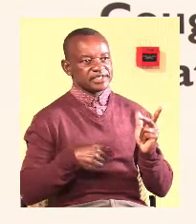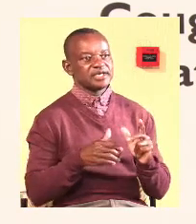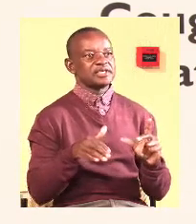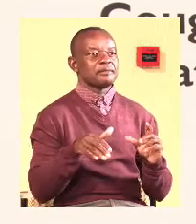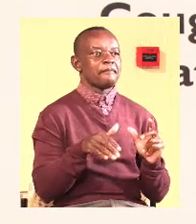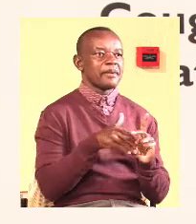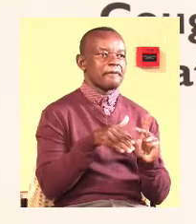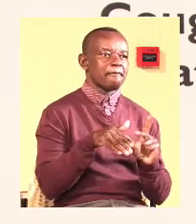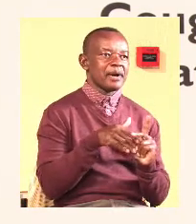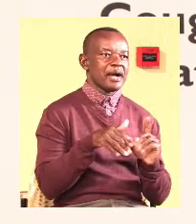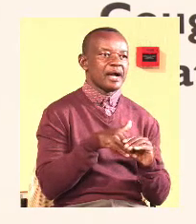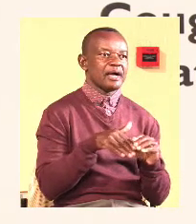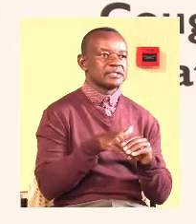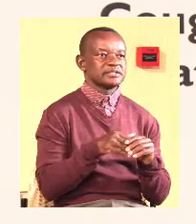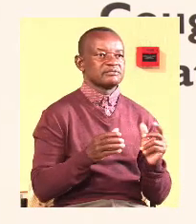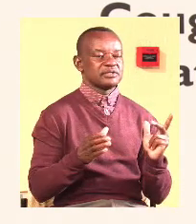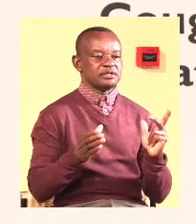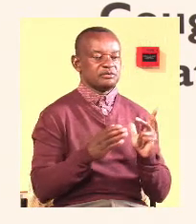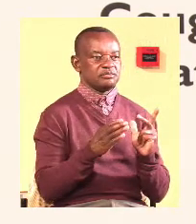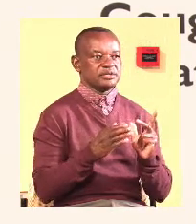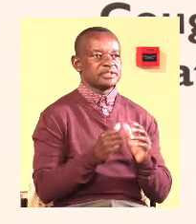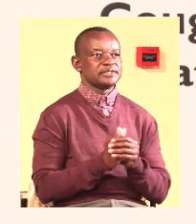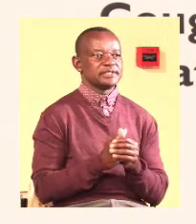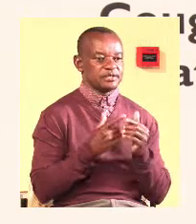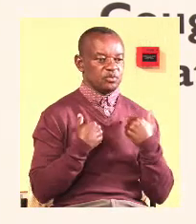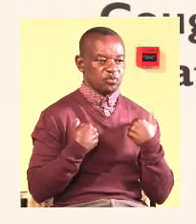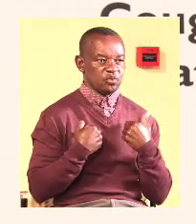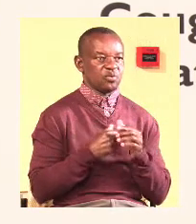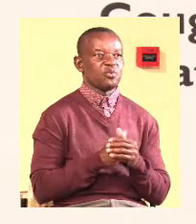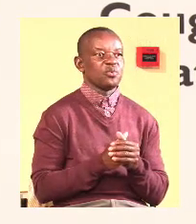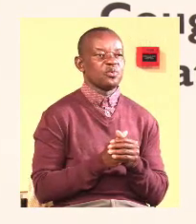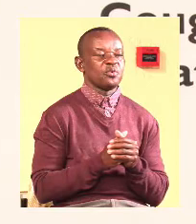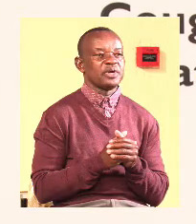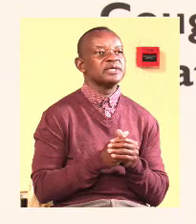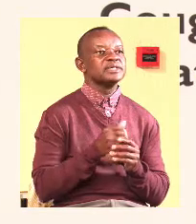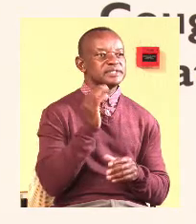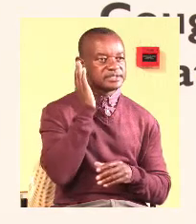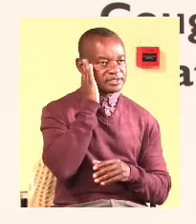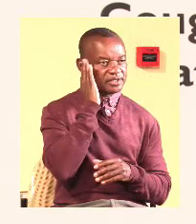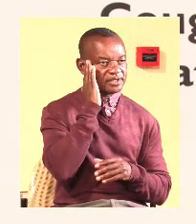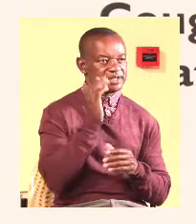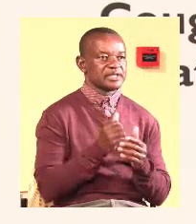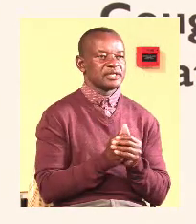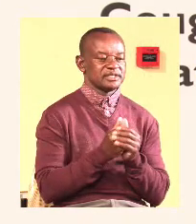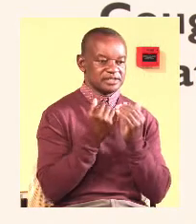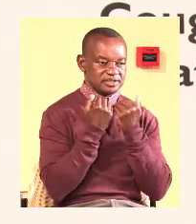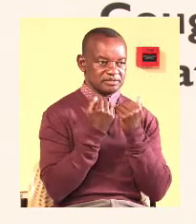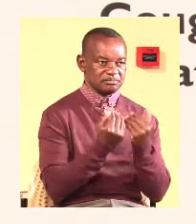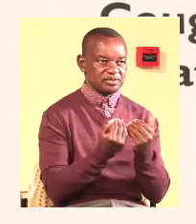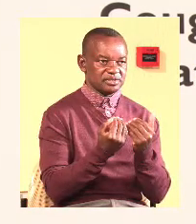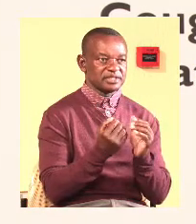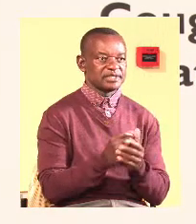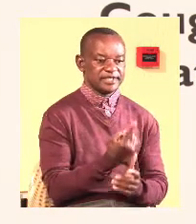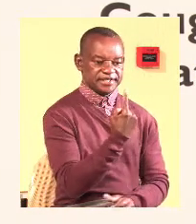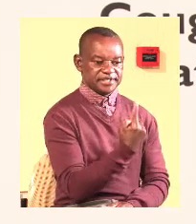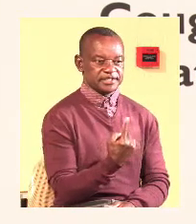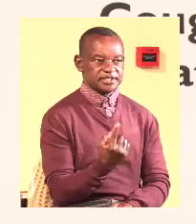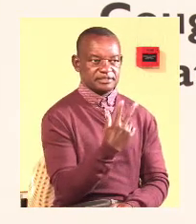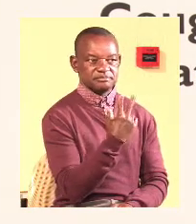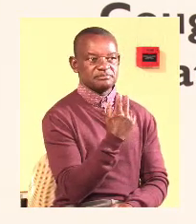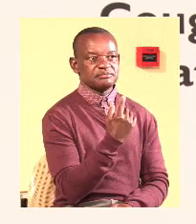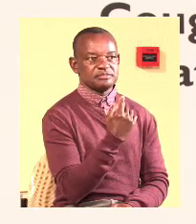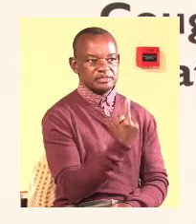those communities. And we really see it critical that these individuals within communities are educated and they themselves are also